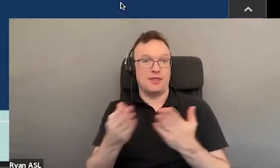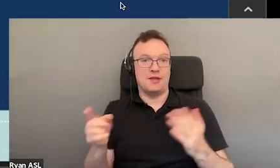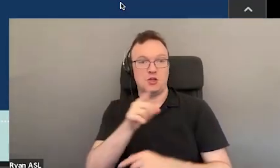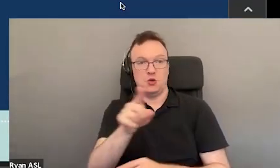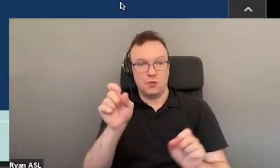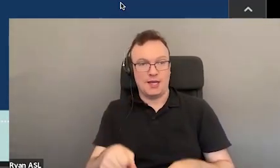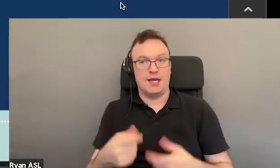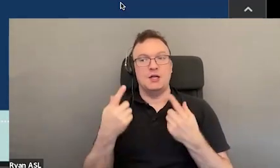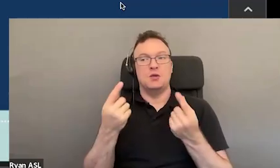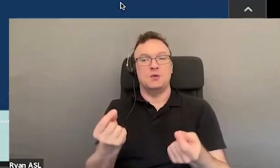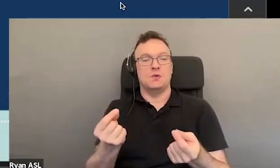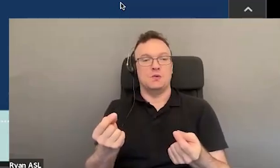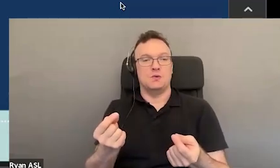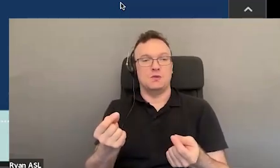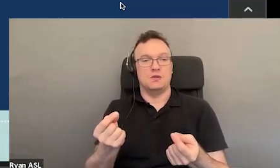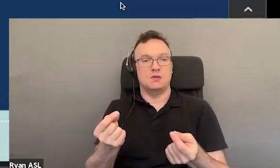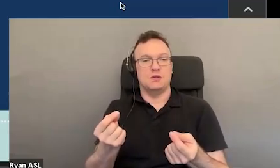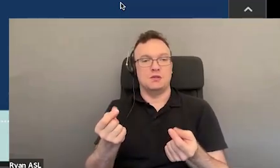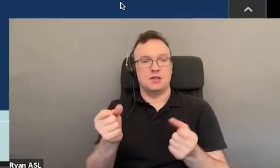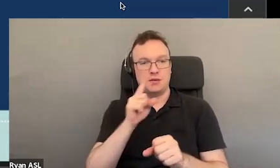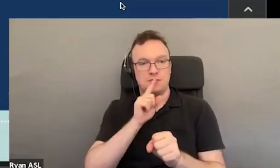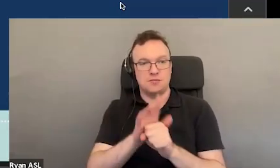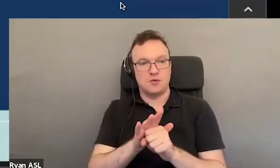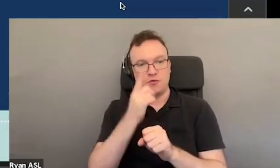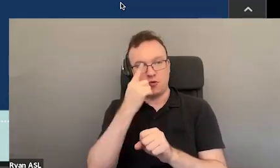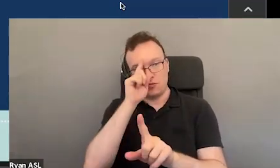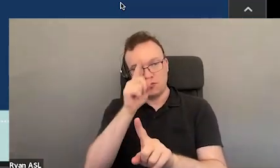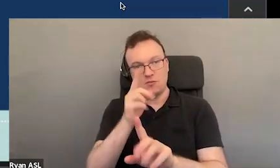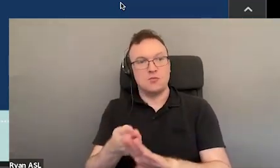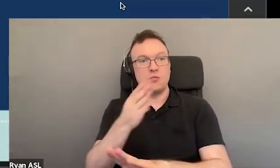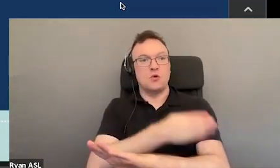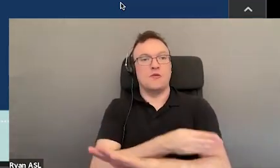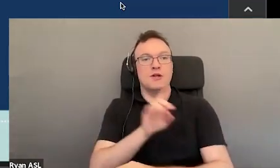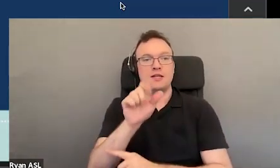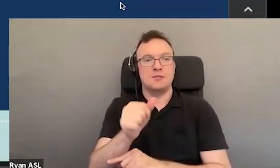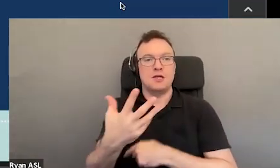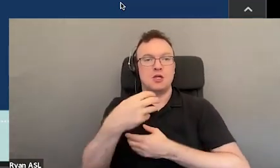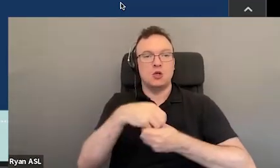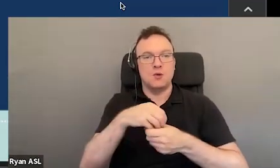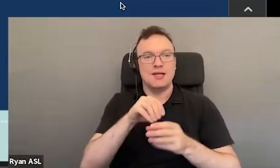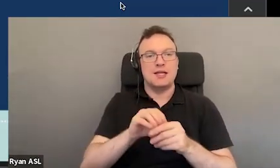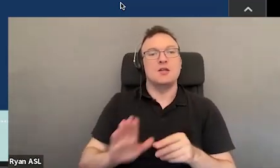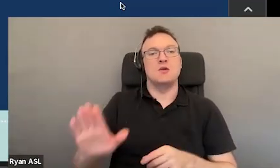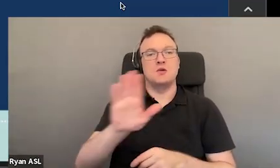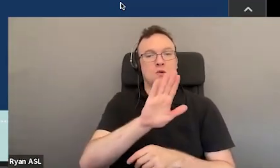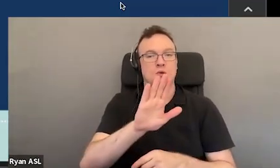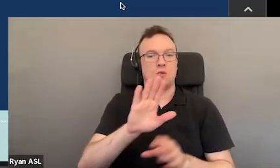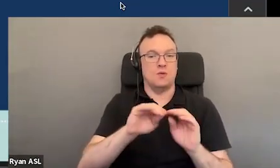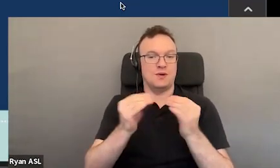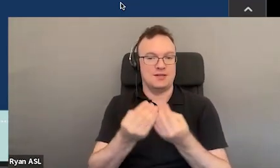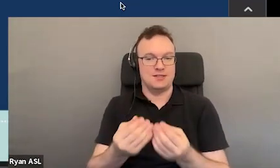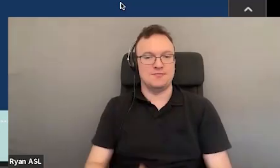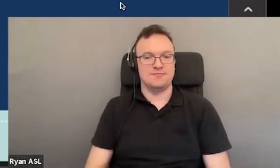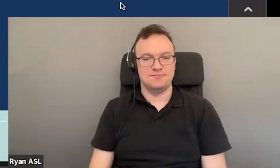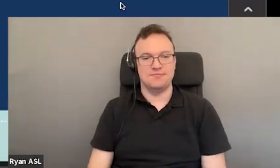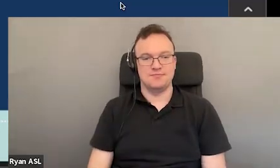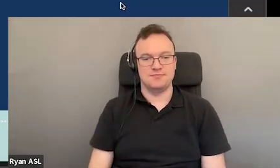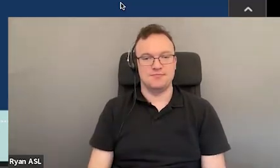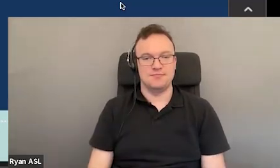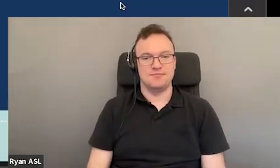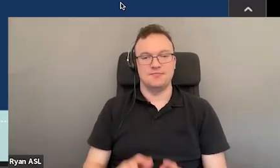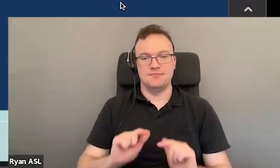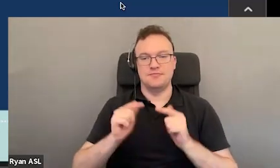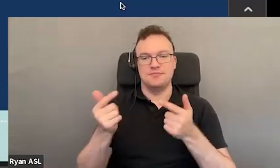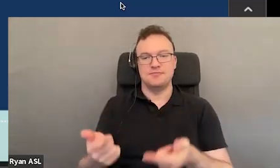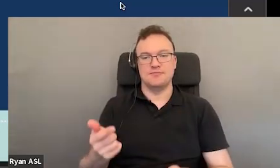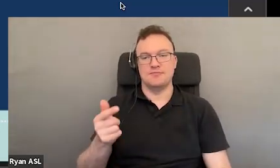can do, what you could commit to improve disability inclusion, perhaps in your own organization. And I'll hand it